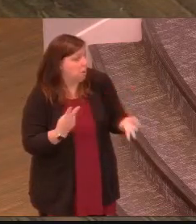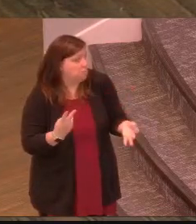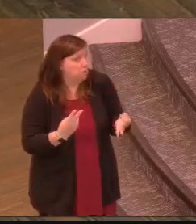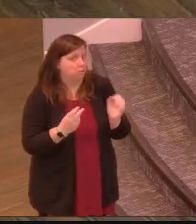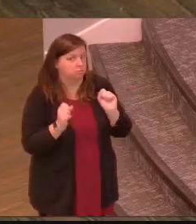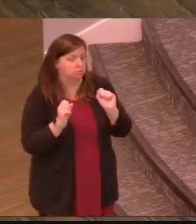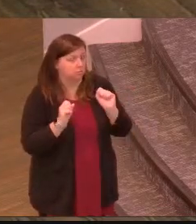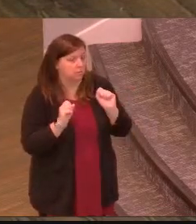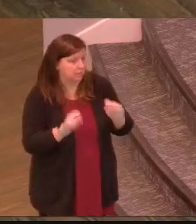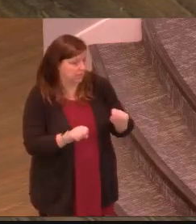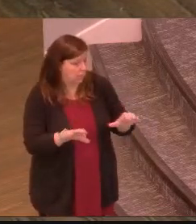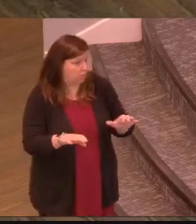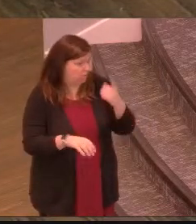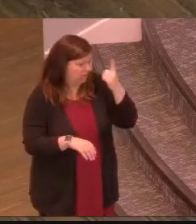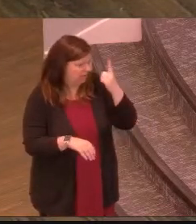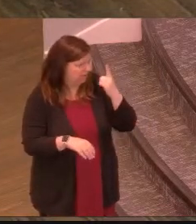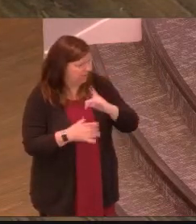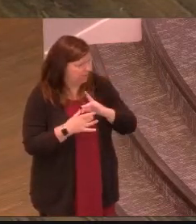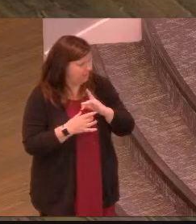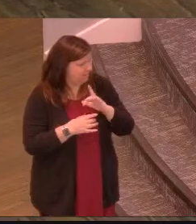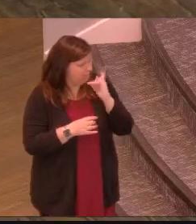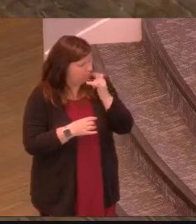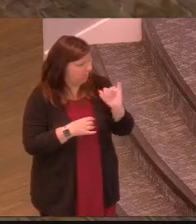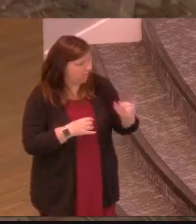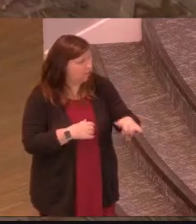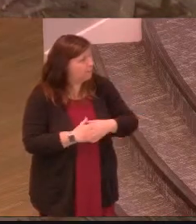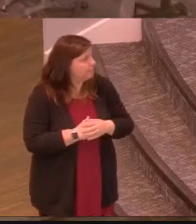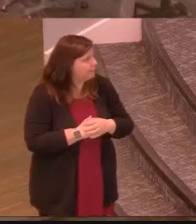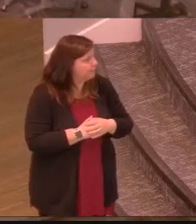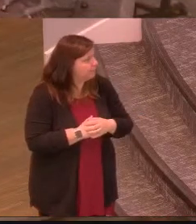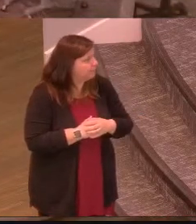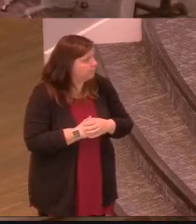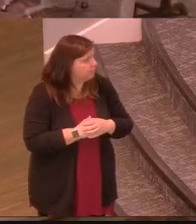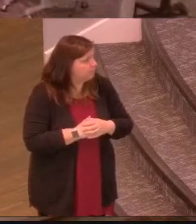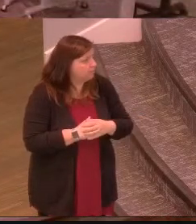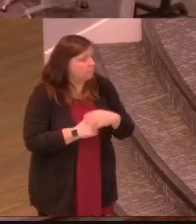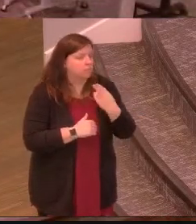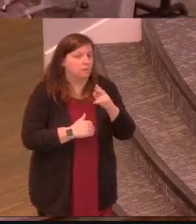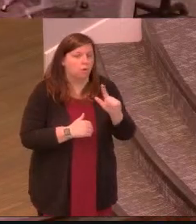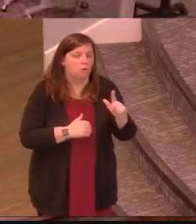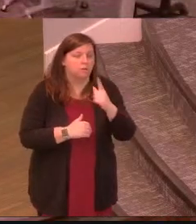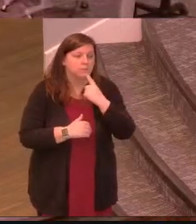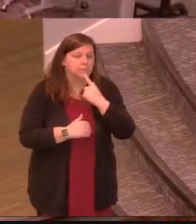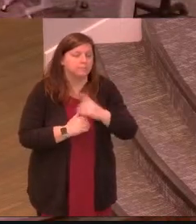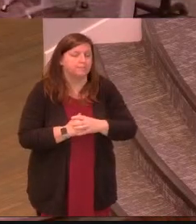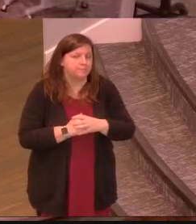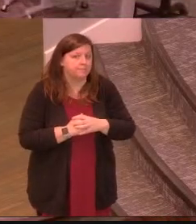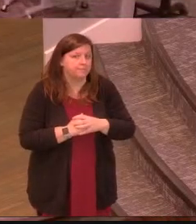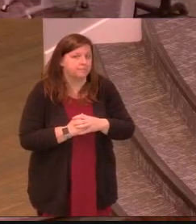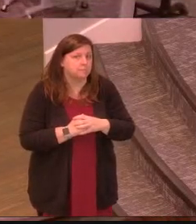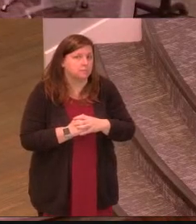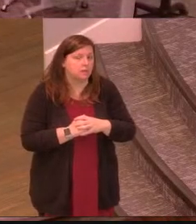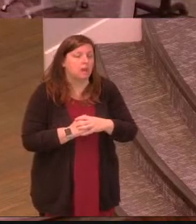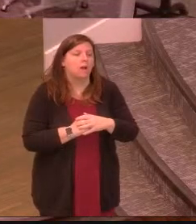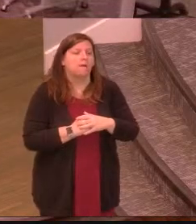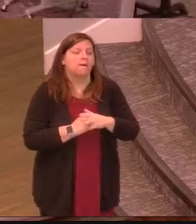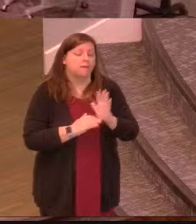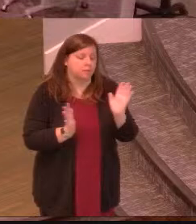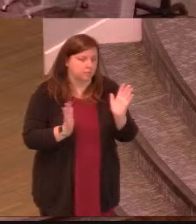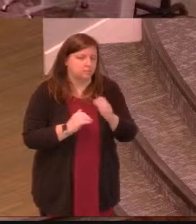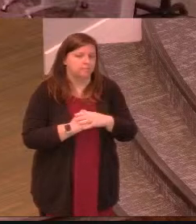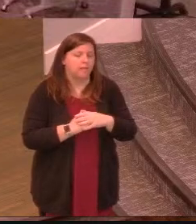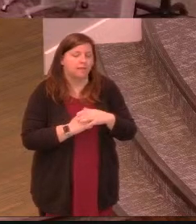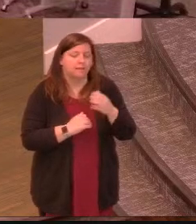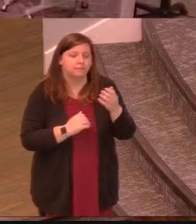So I would just, I guess, pose for consideration. I know that with a lot of our student